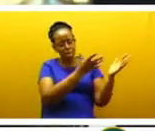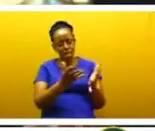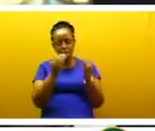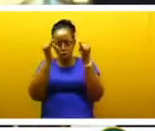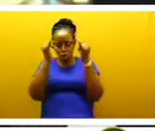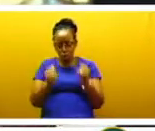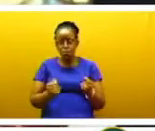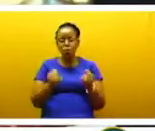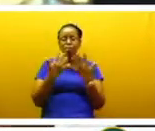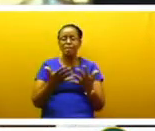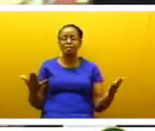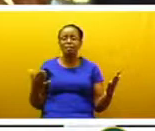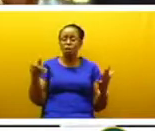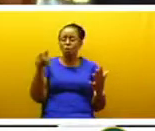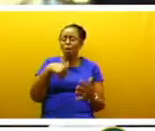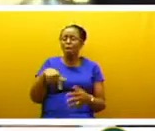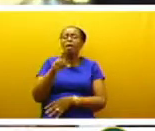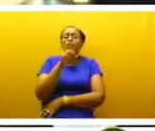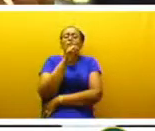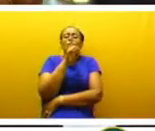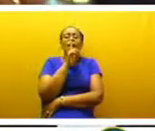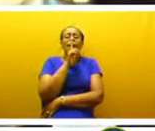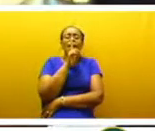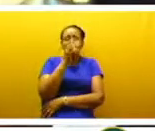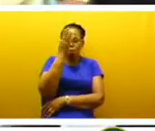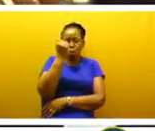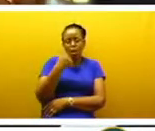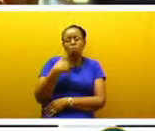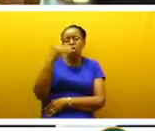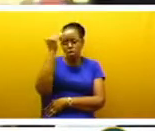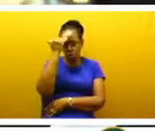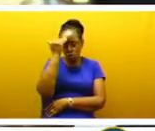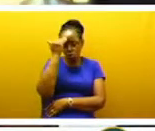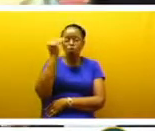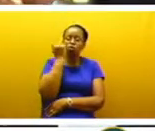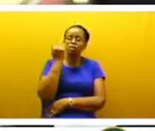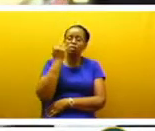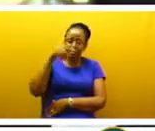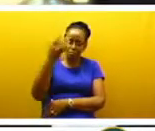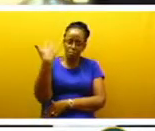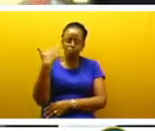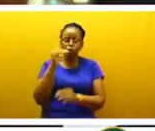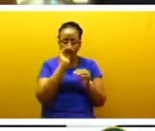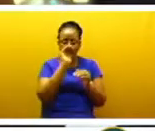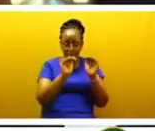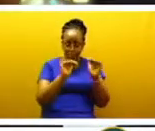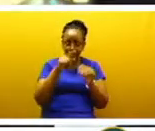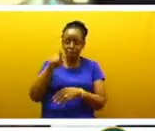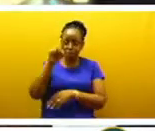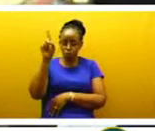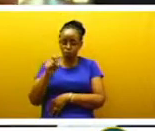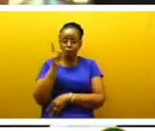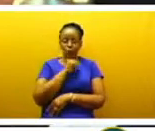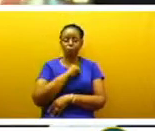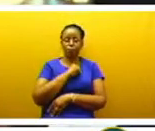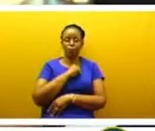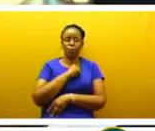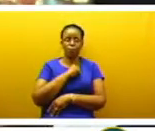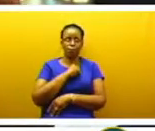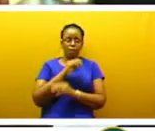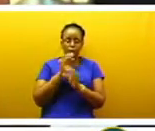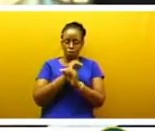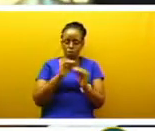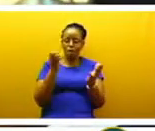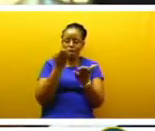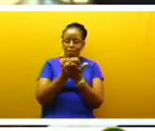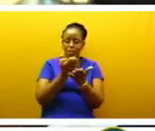quiet because we knew these were questions from the court and that no evidence